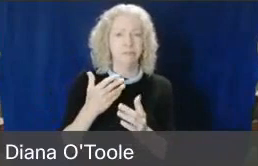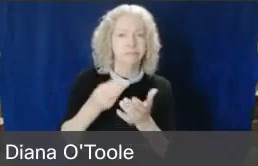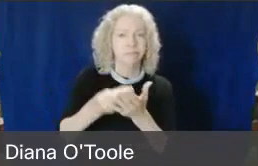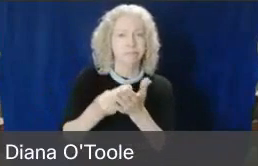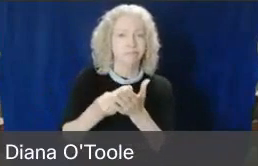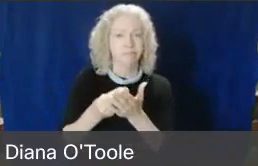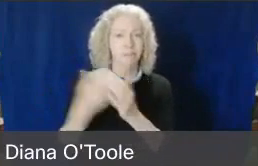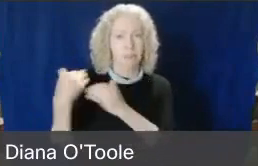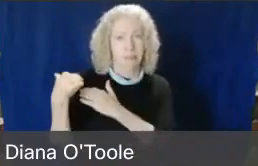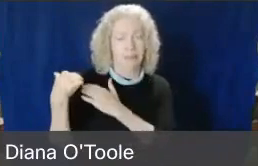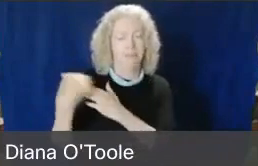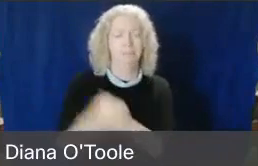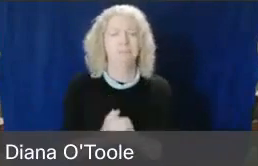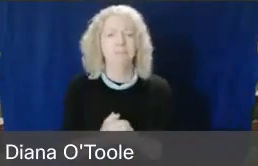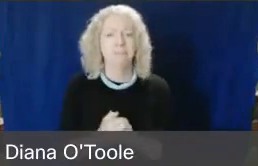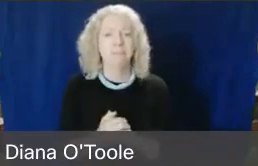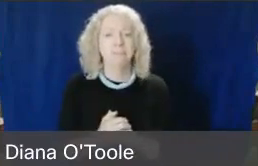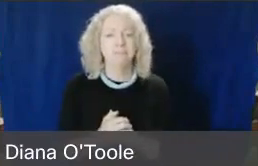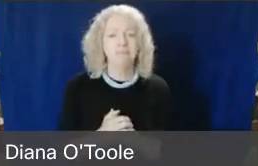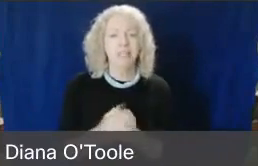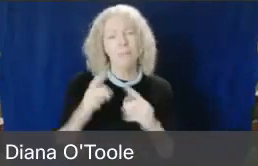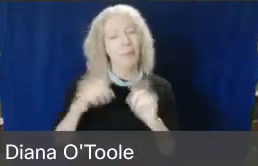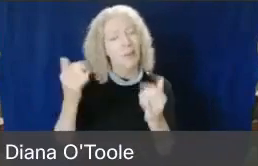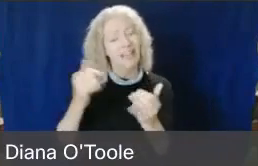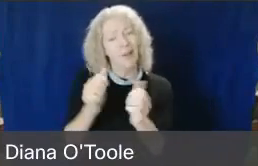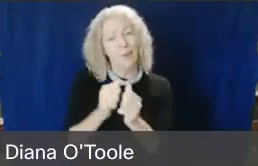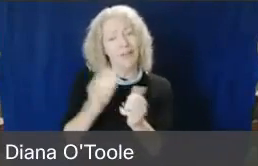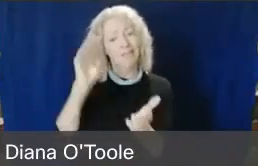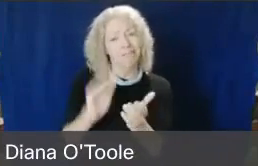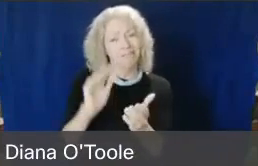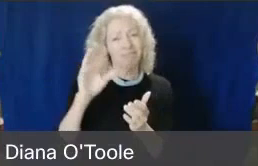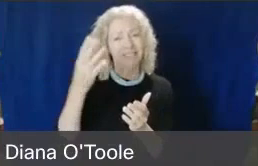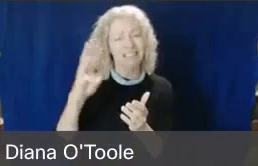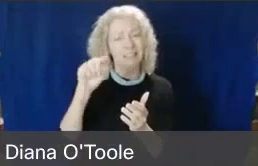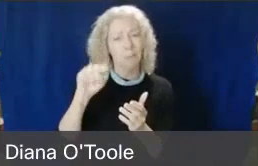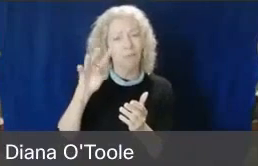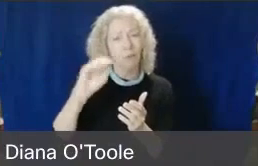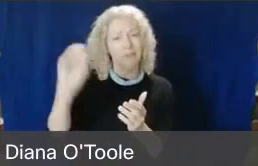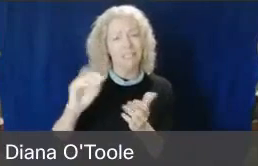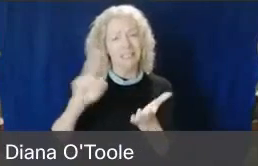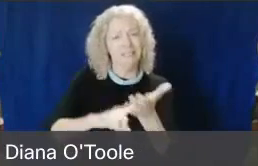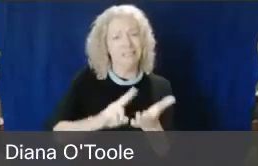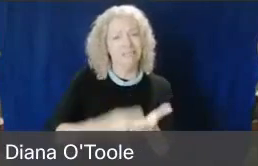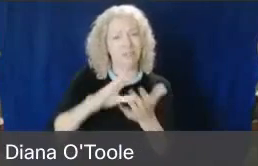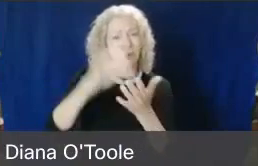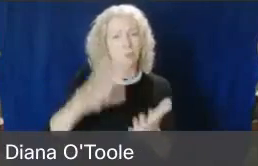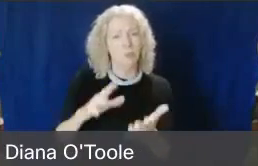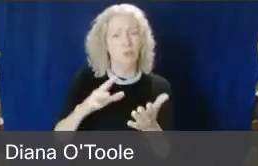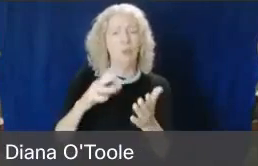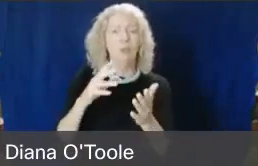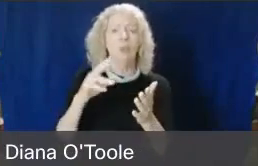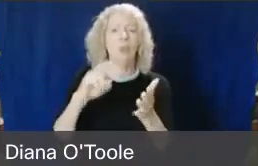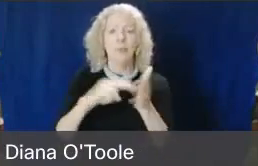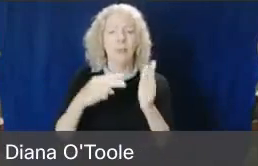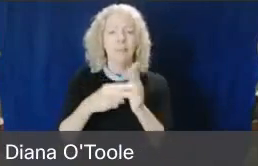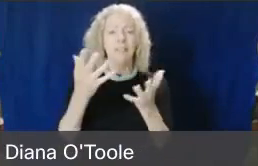think about being down 16.4%, though, is really what that means for our students. So I'll give you some context.